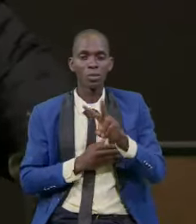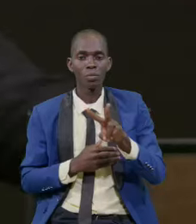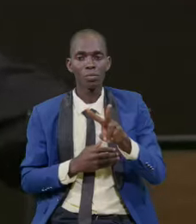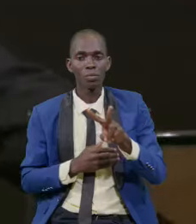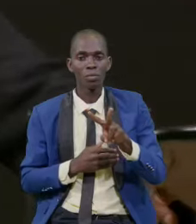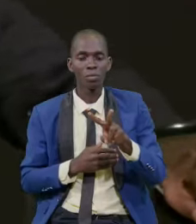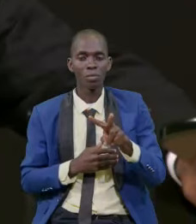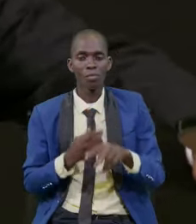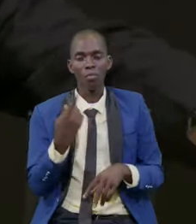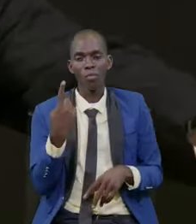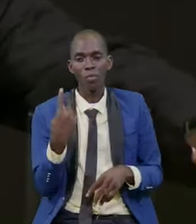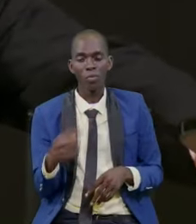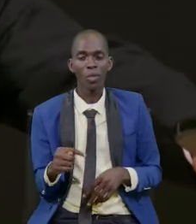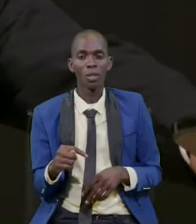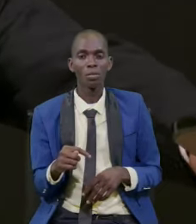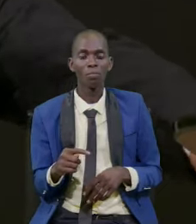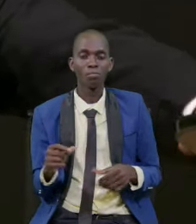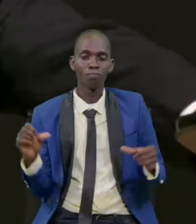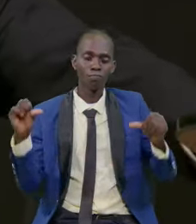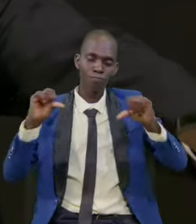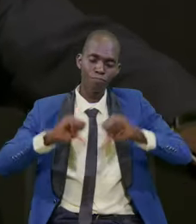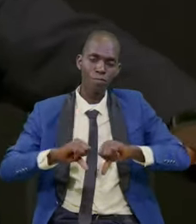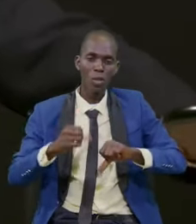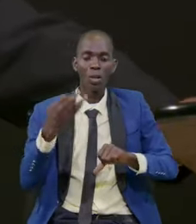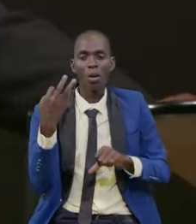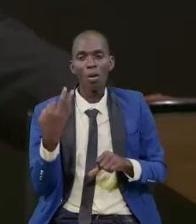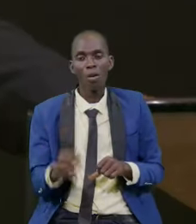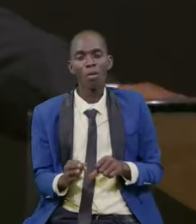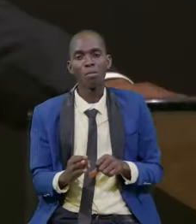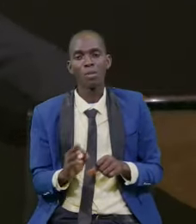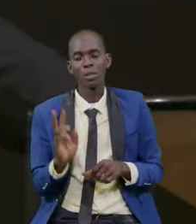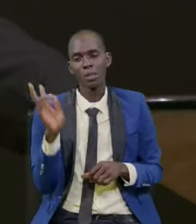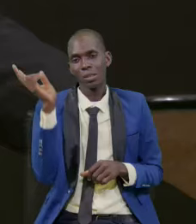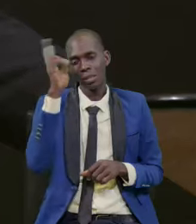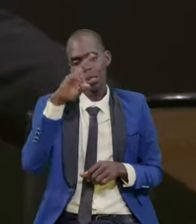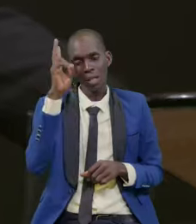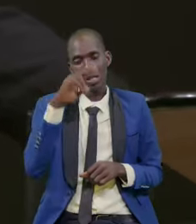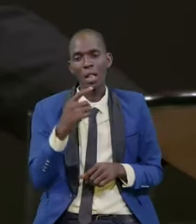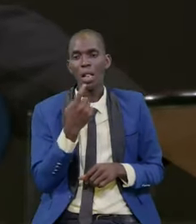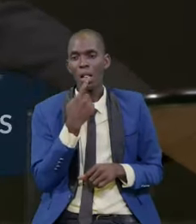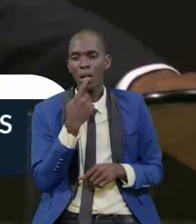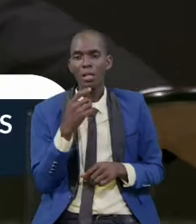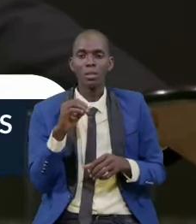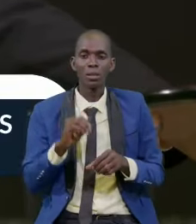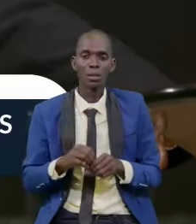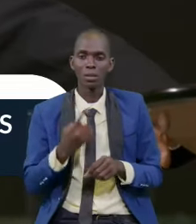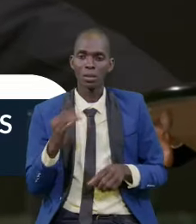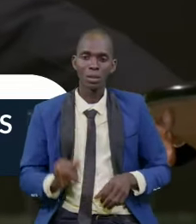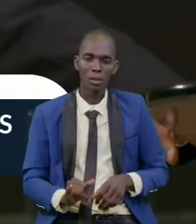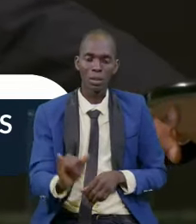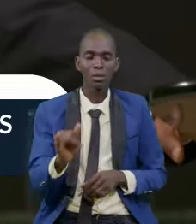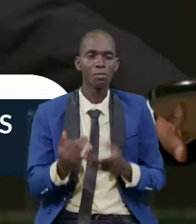the damnation of loose tongue in lasting